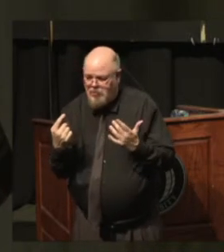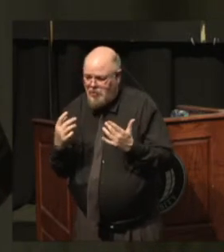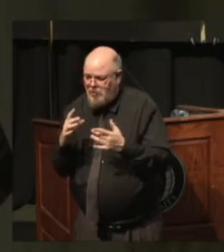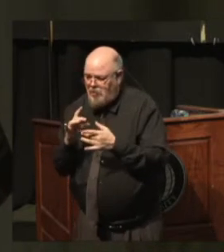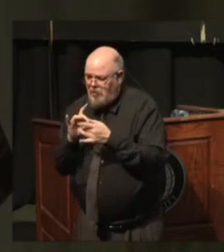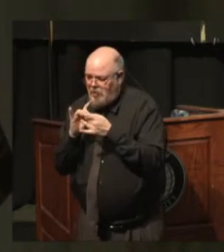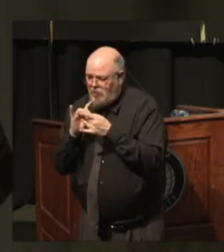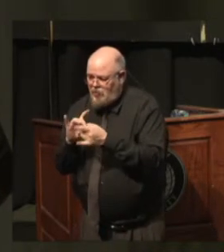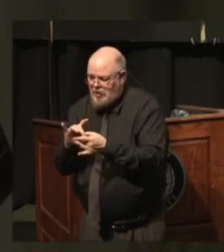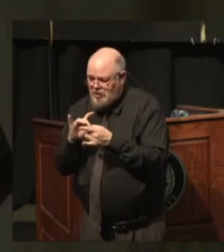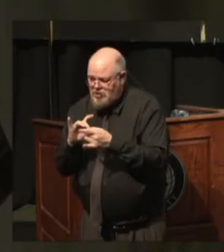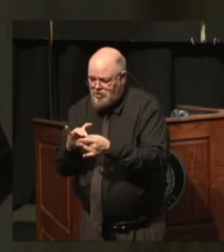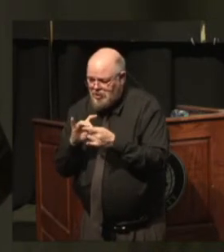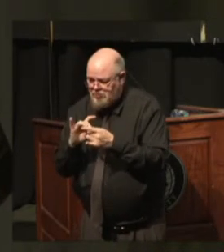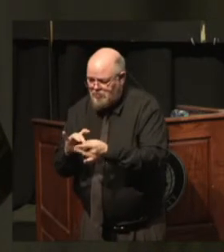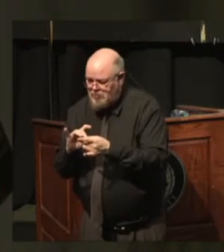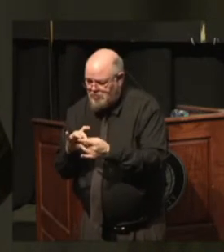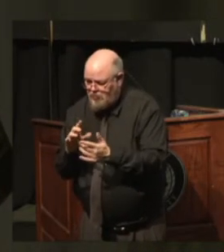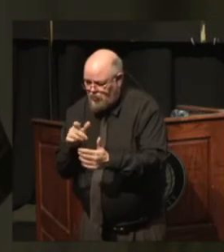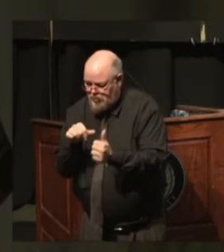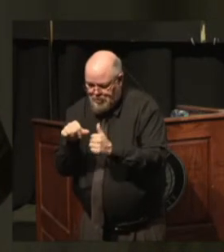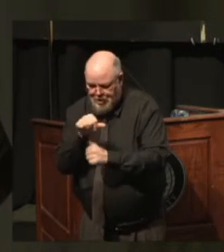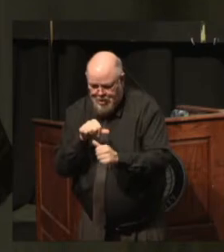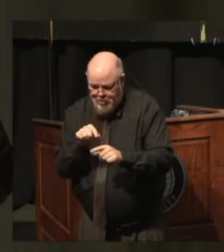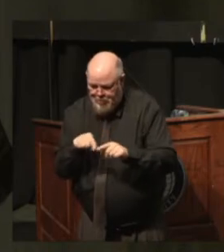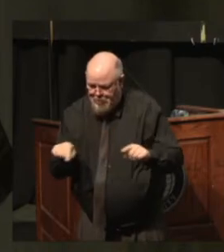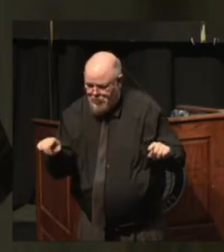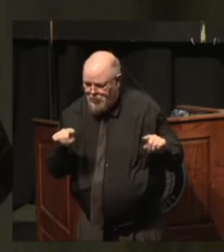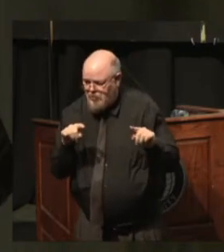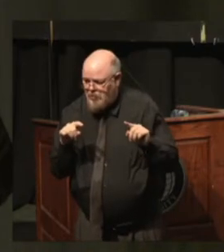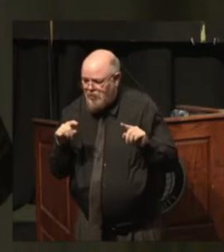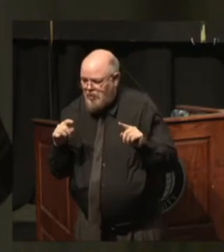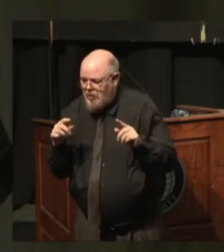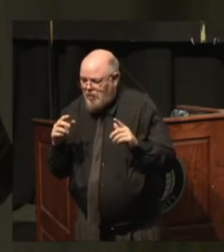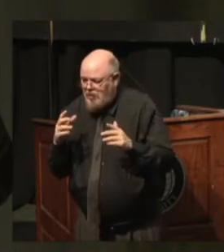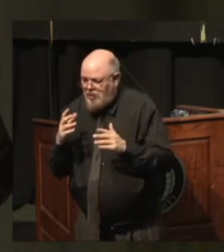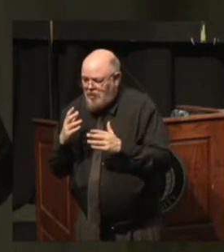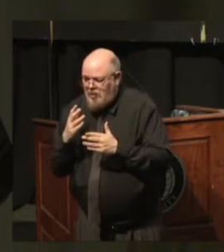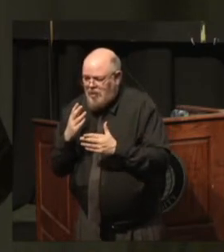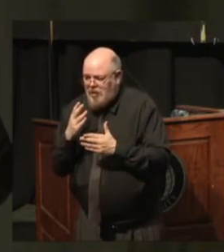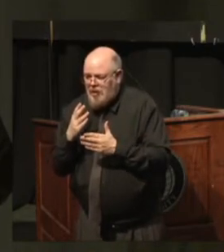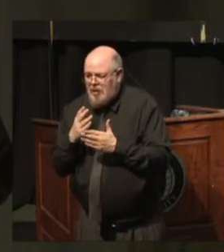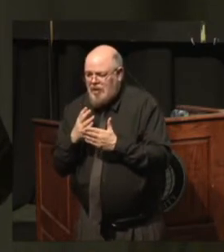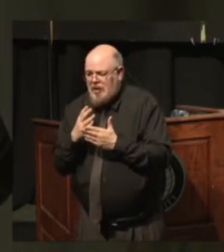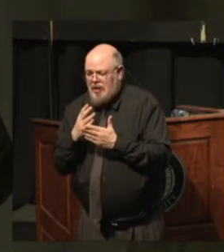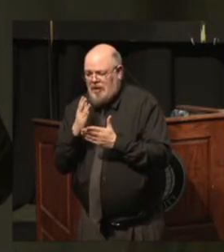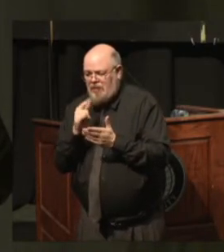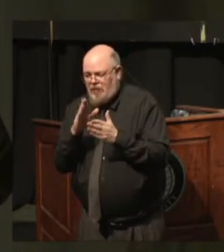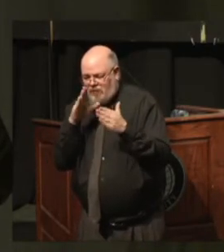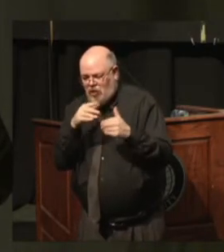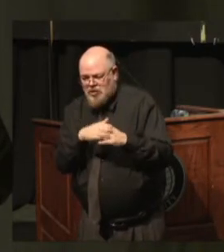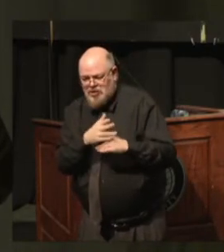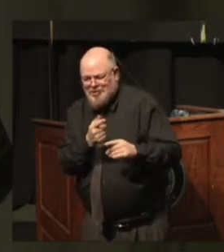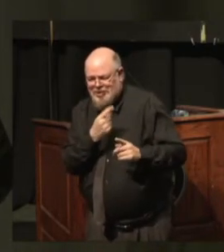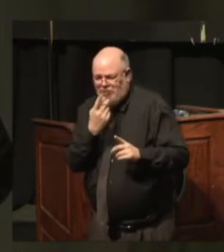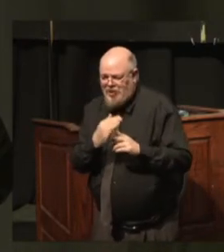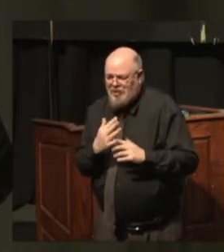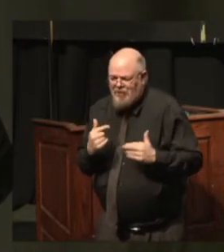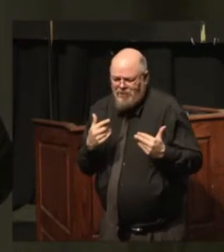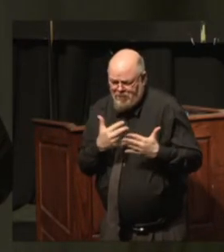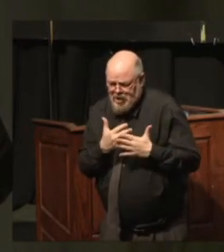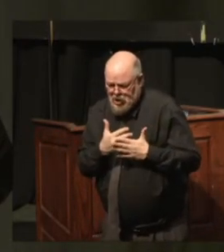issues at one time or another, right? And if you focus on them and you ask questions about them, it paralyzes you right where you are. That's